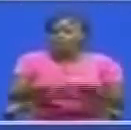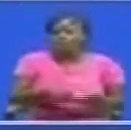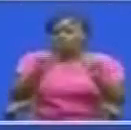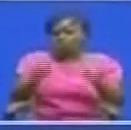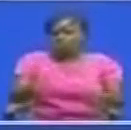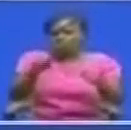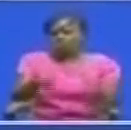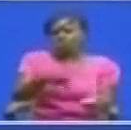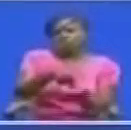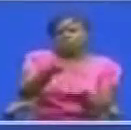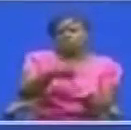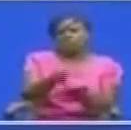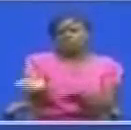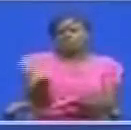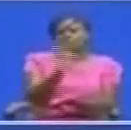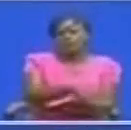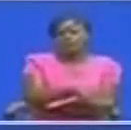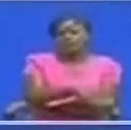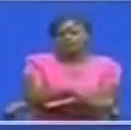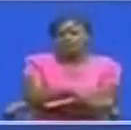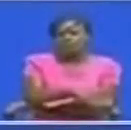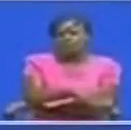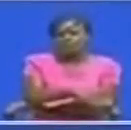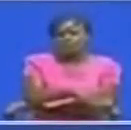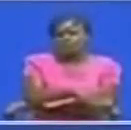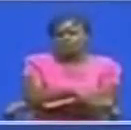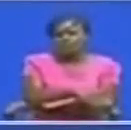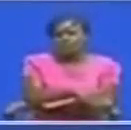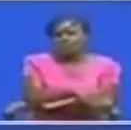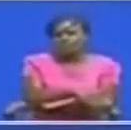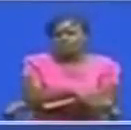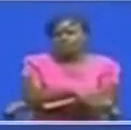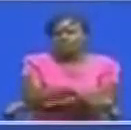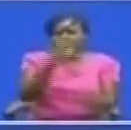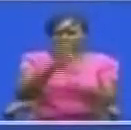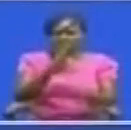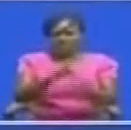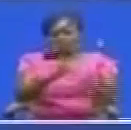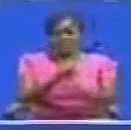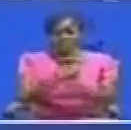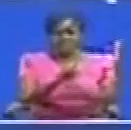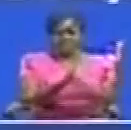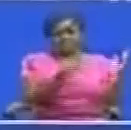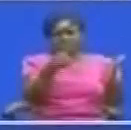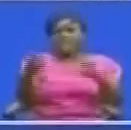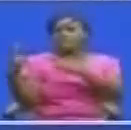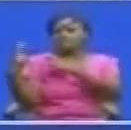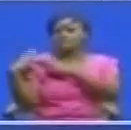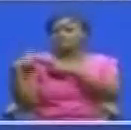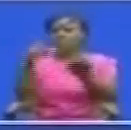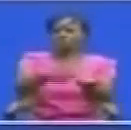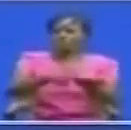the right economically productive activities that we can then use to pay back the debt. And a lot of things are being pointed at as being responsible for the